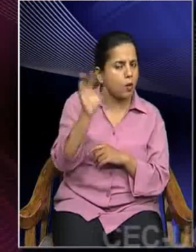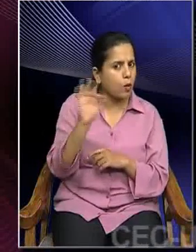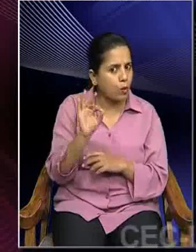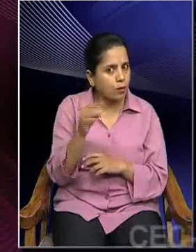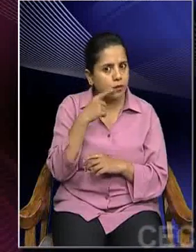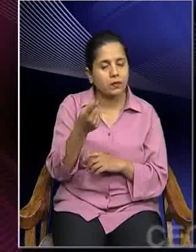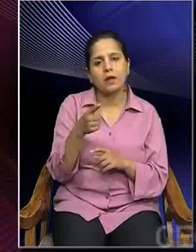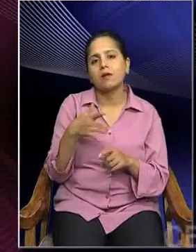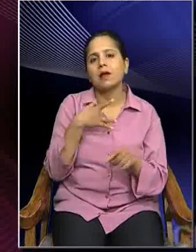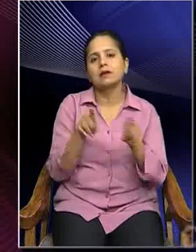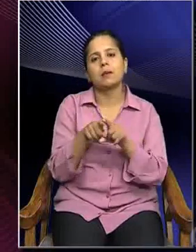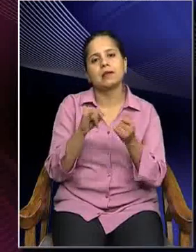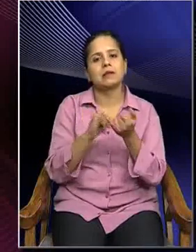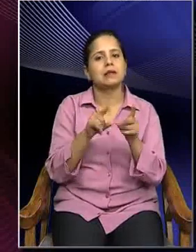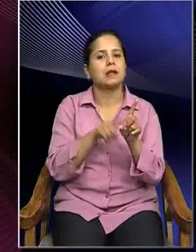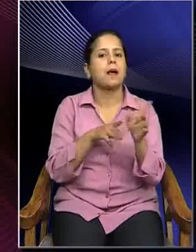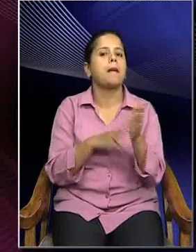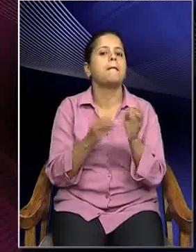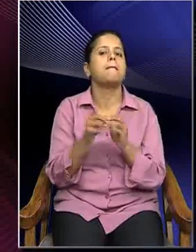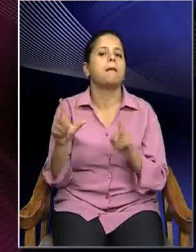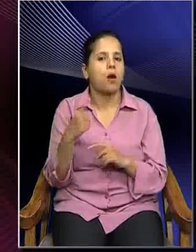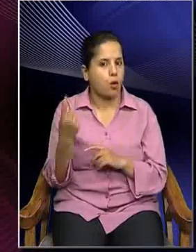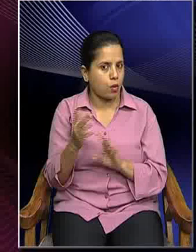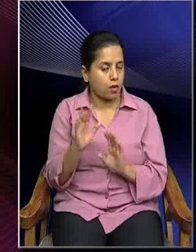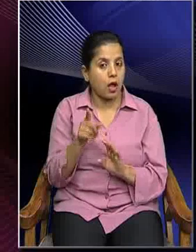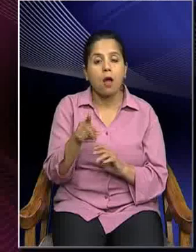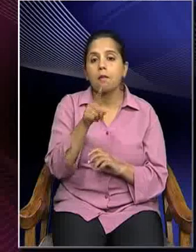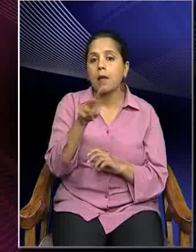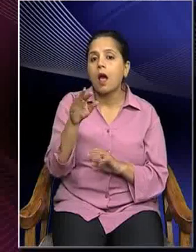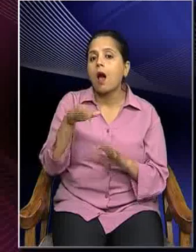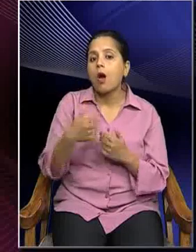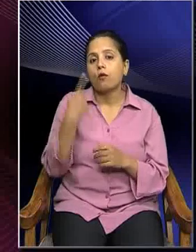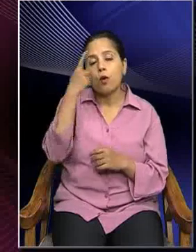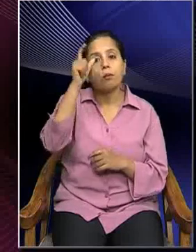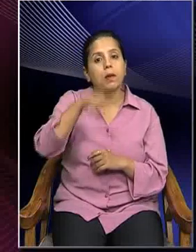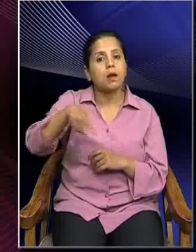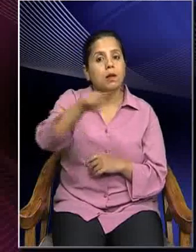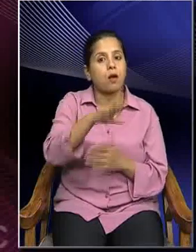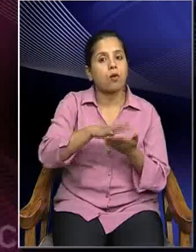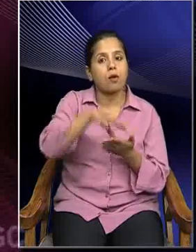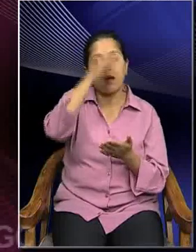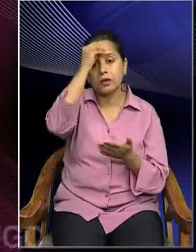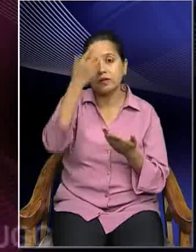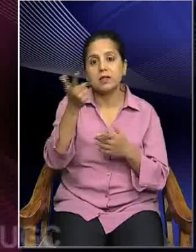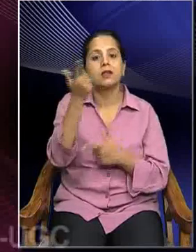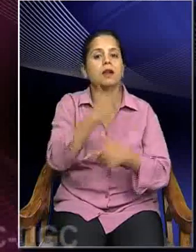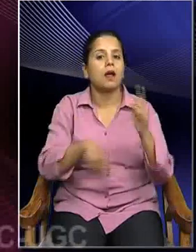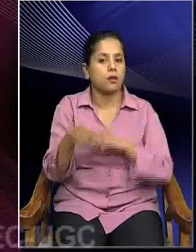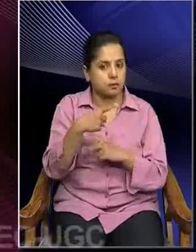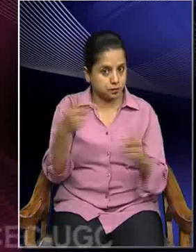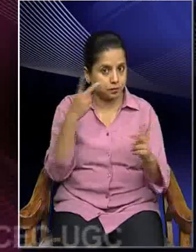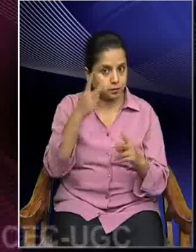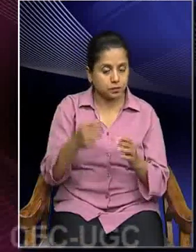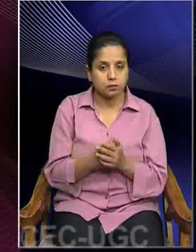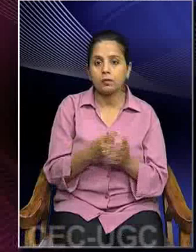be like a symbol. It is only meaningful for people who have learned that language. So it